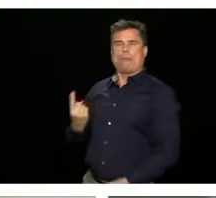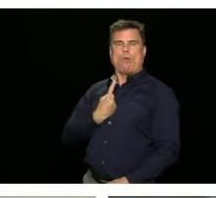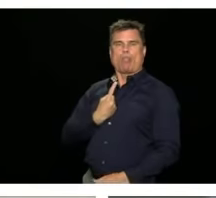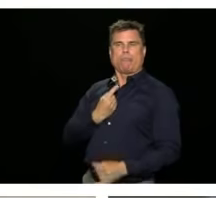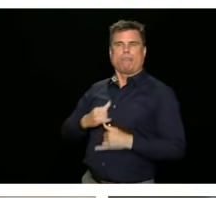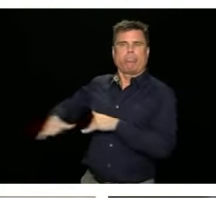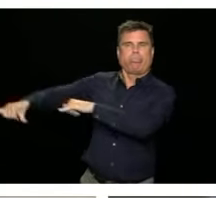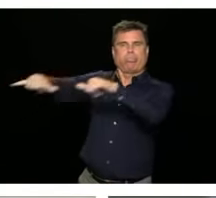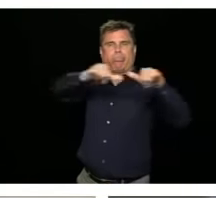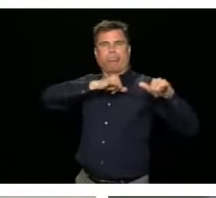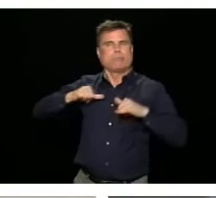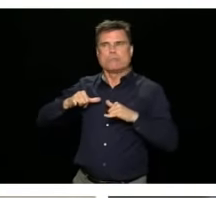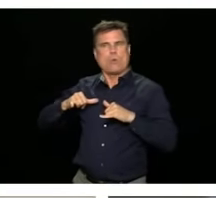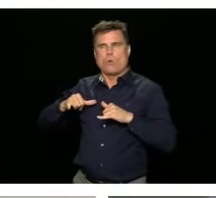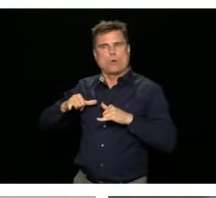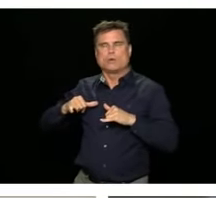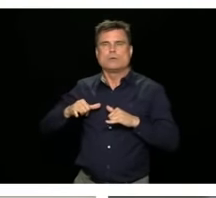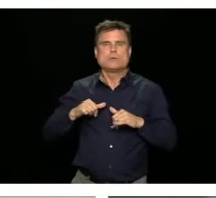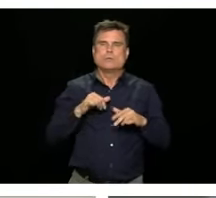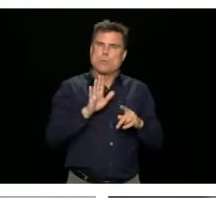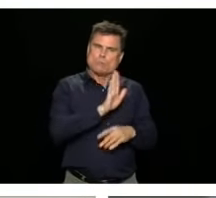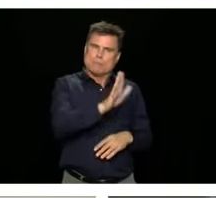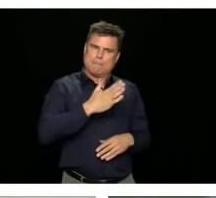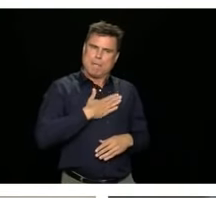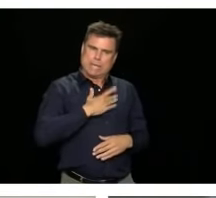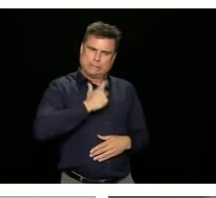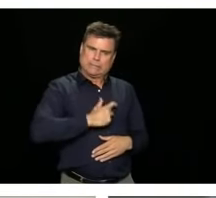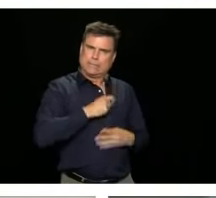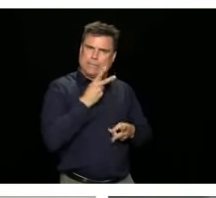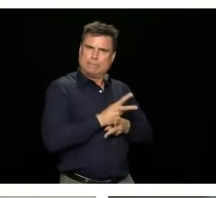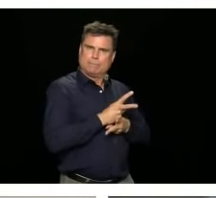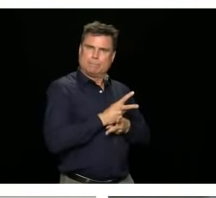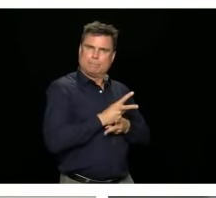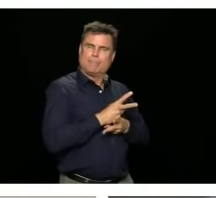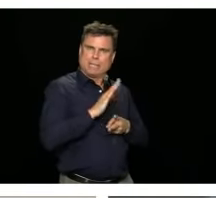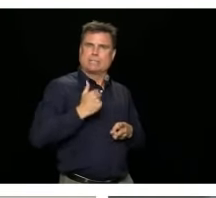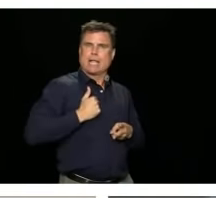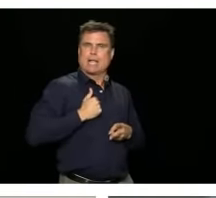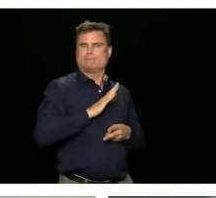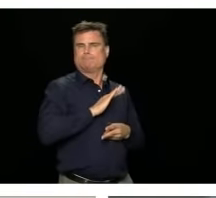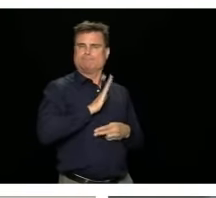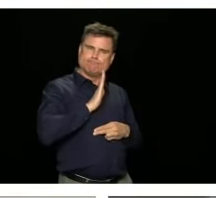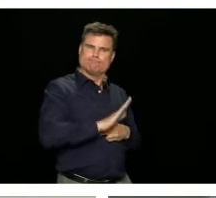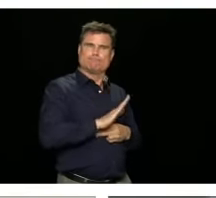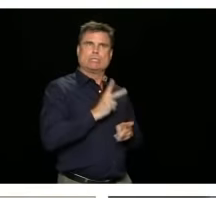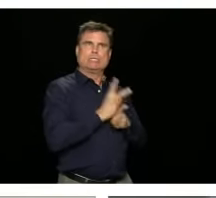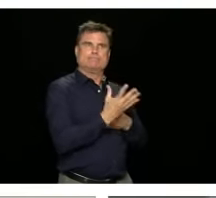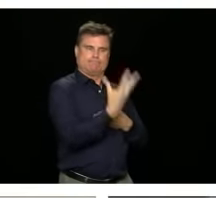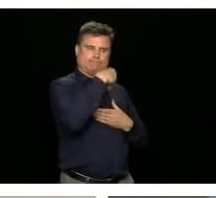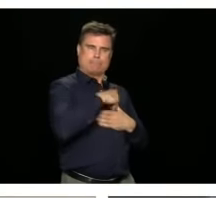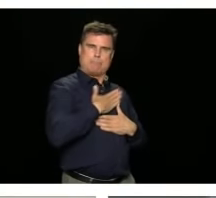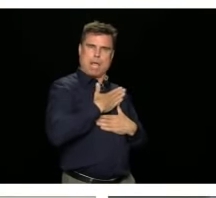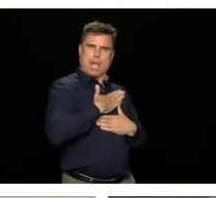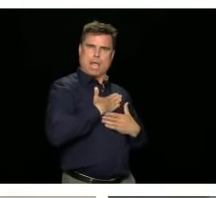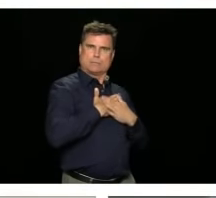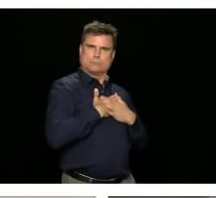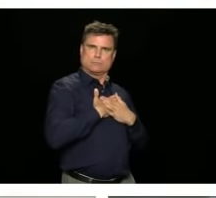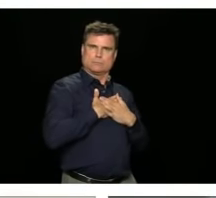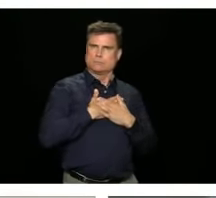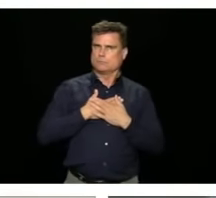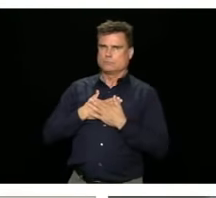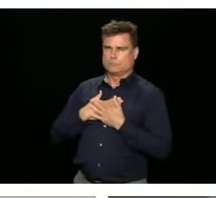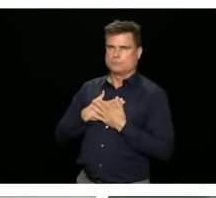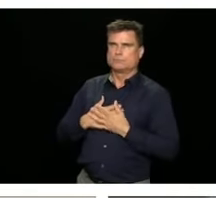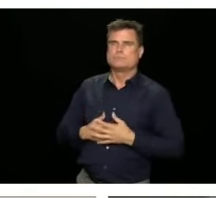increasing evidence of police and systemic racism against Indigenous people in BC. How does racial equality